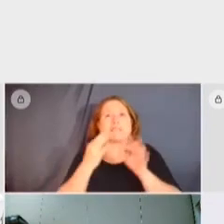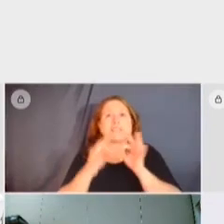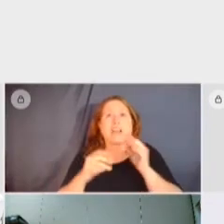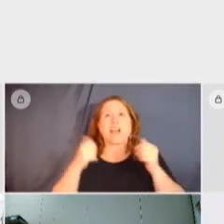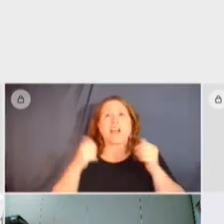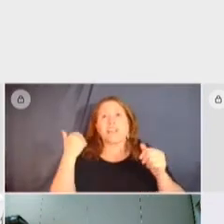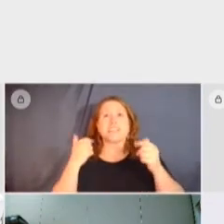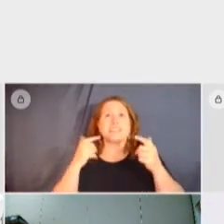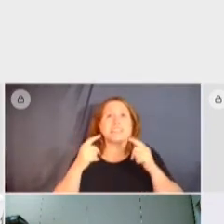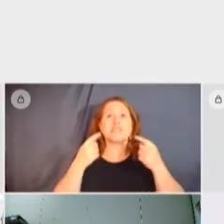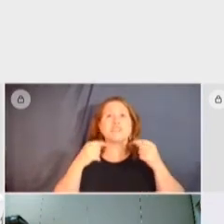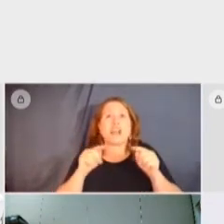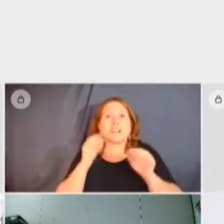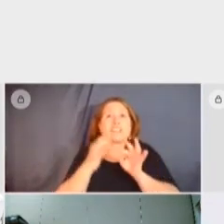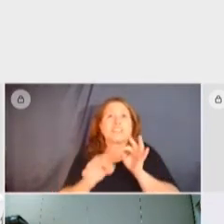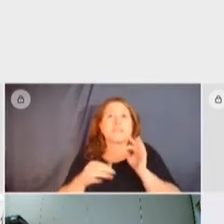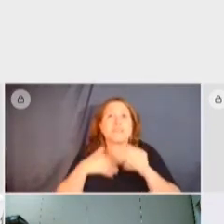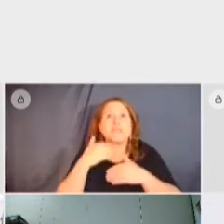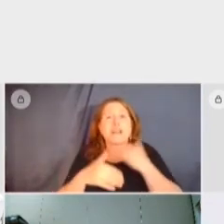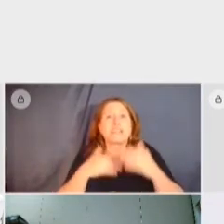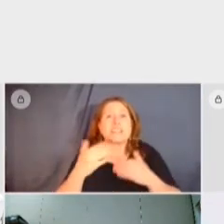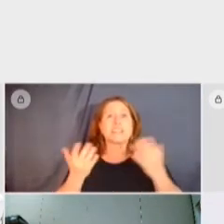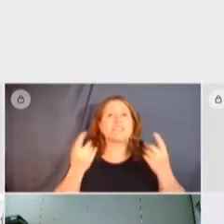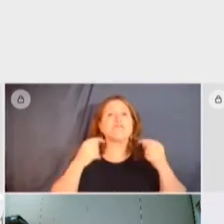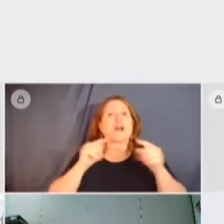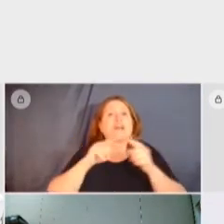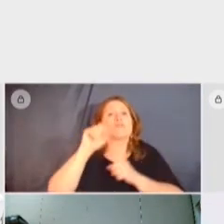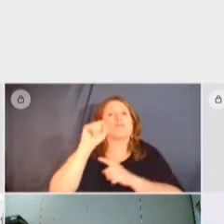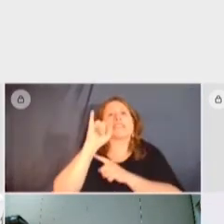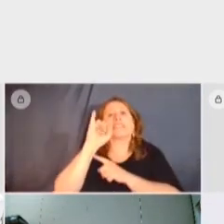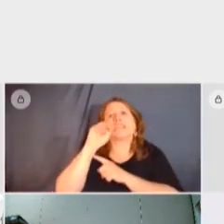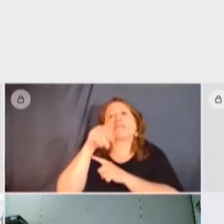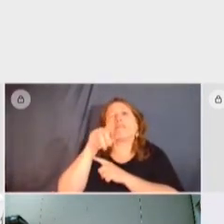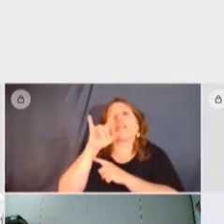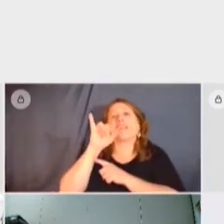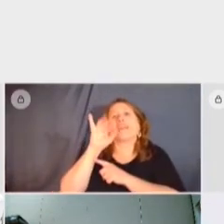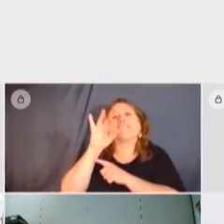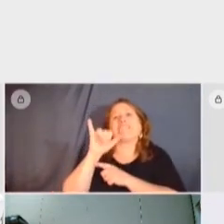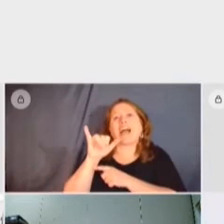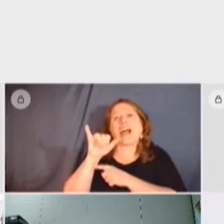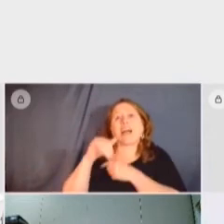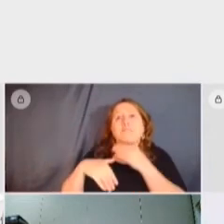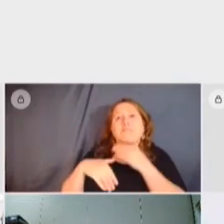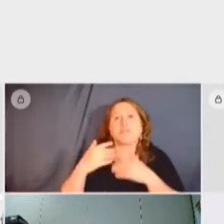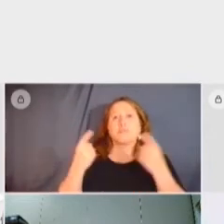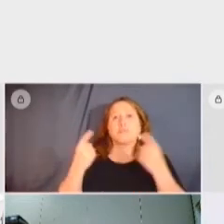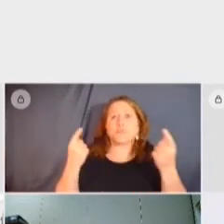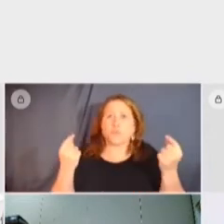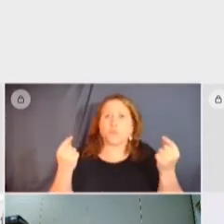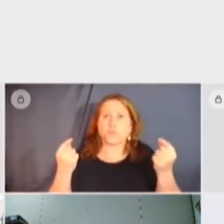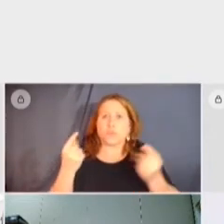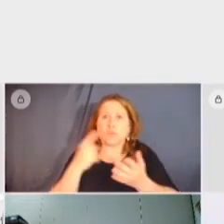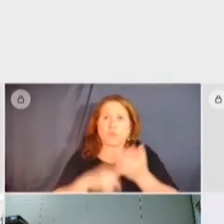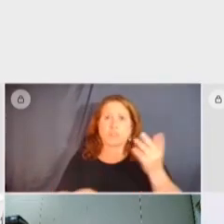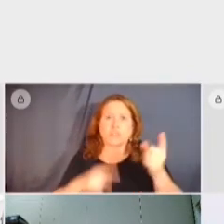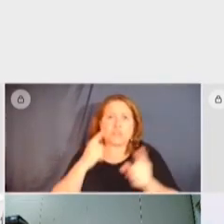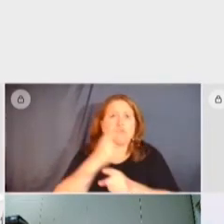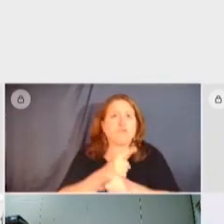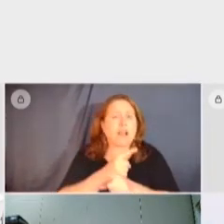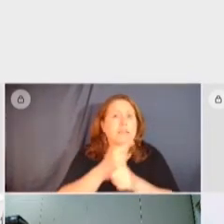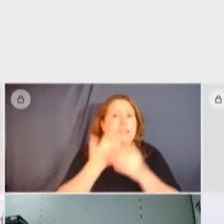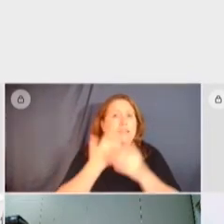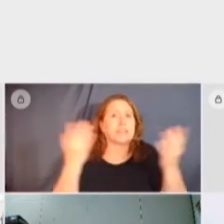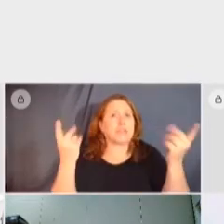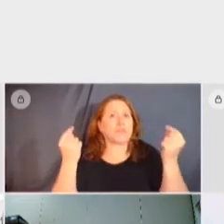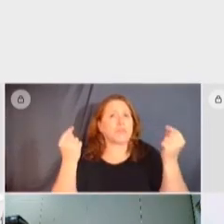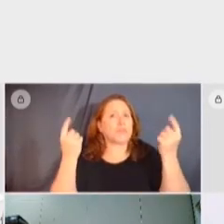know, whenever I've gone into court, the judge always asks me, what did you do to make this go away before you came here? And